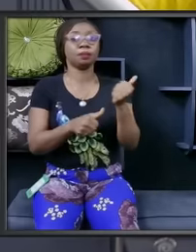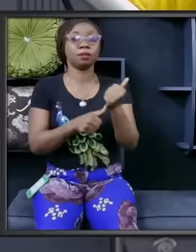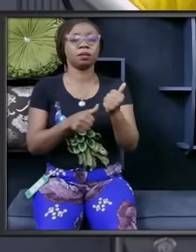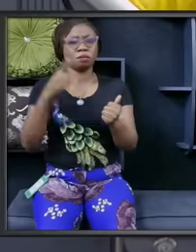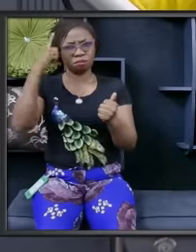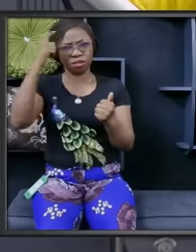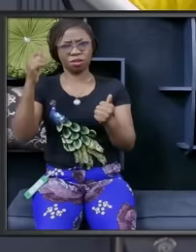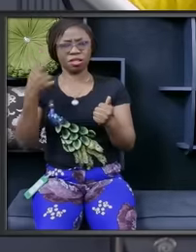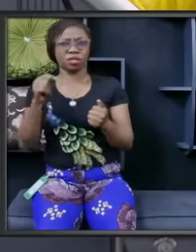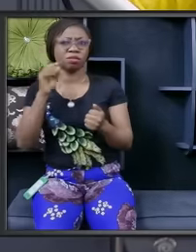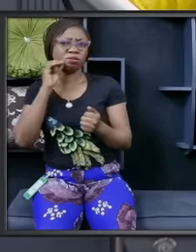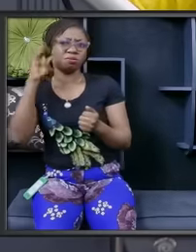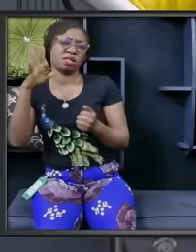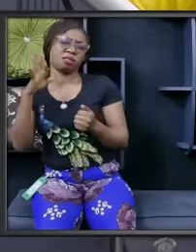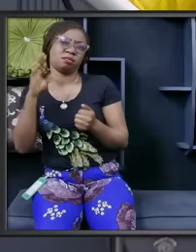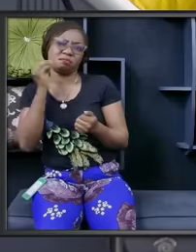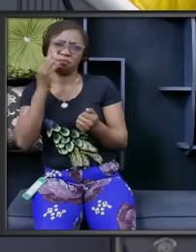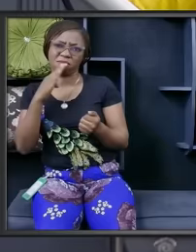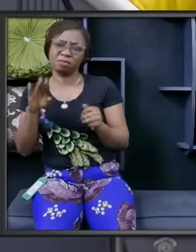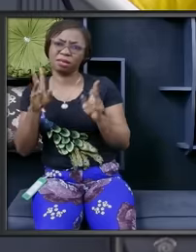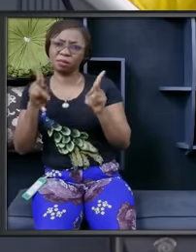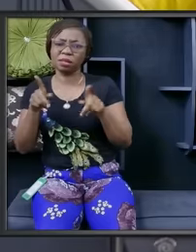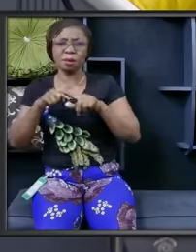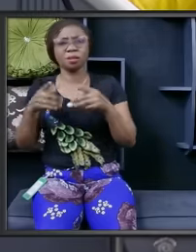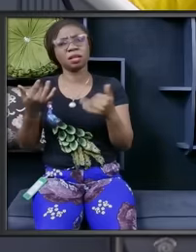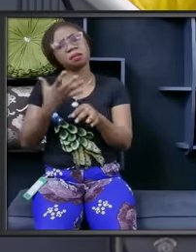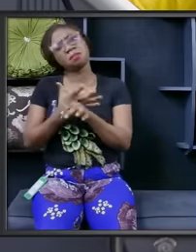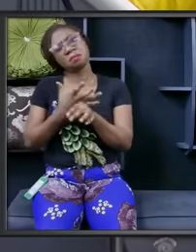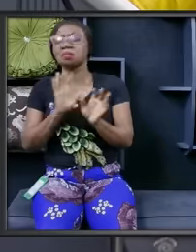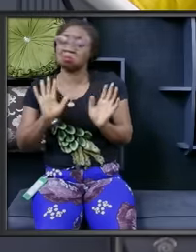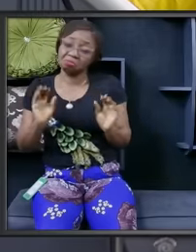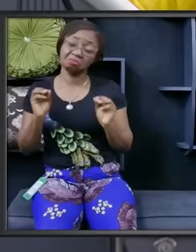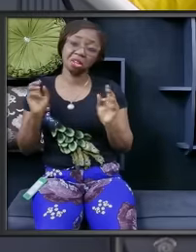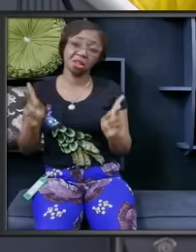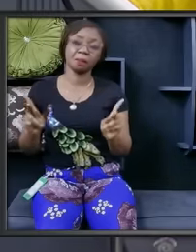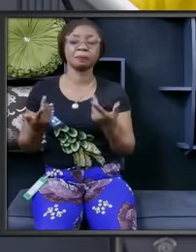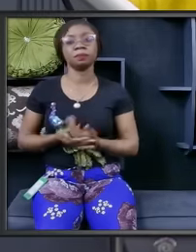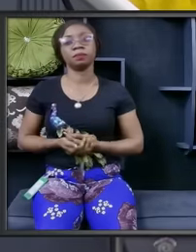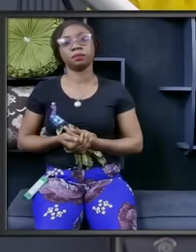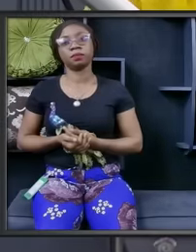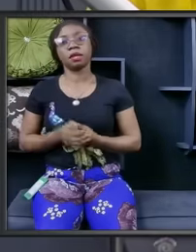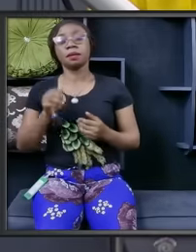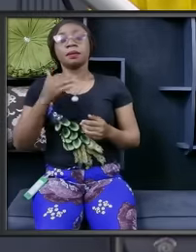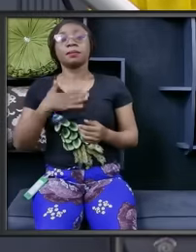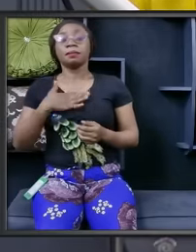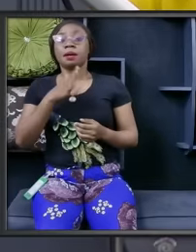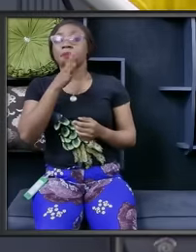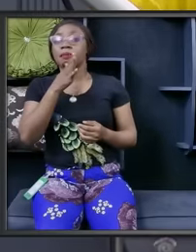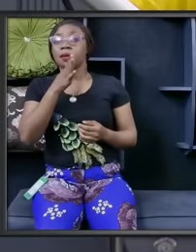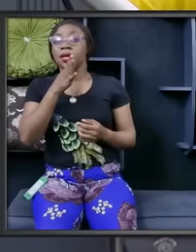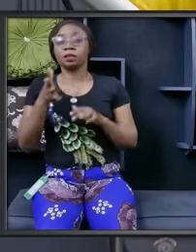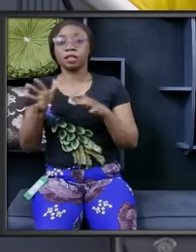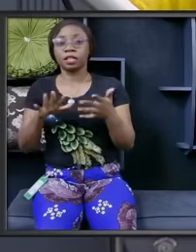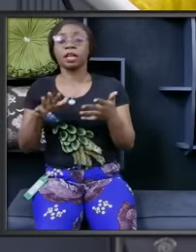person. You know, they are not like in lifestyle. But as him don't come beg me, I say okay. So as my mama don't die now, now he carry